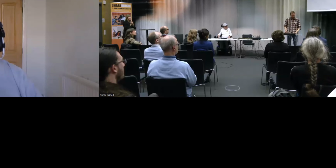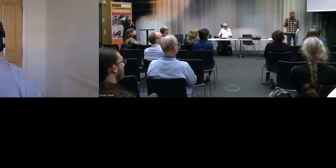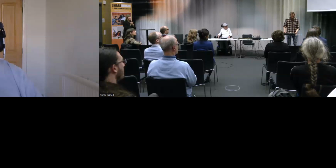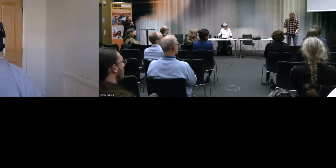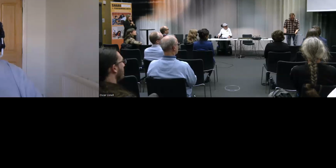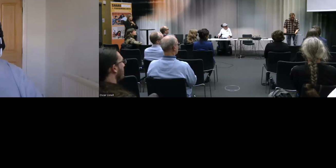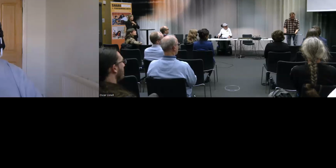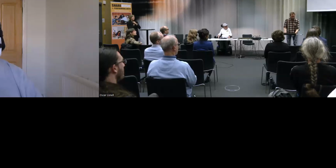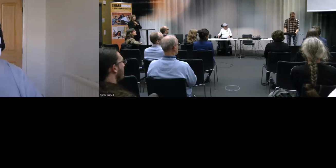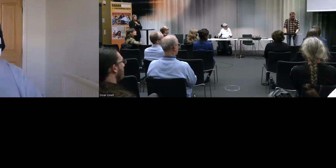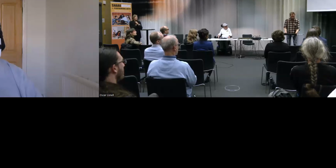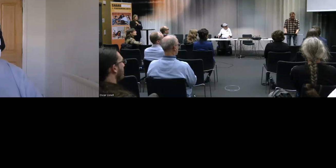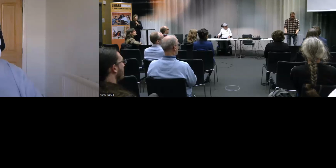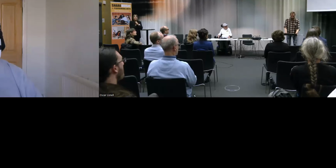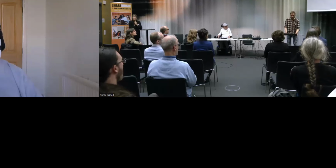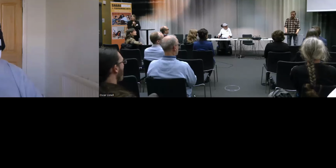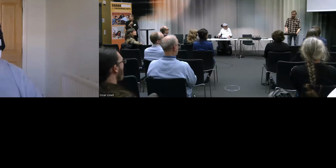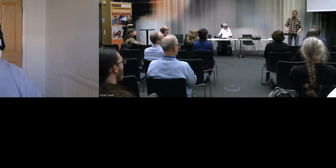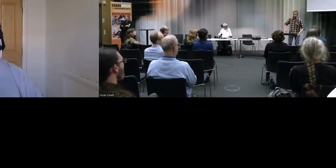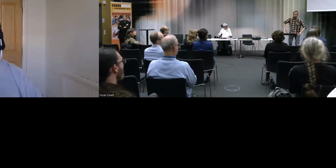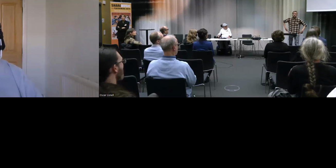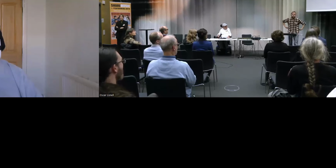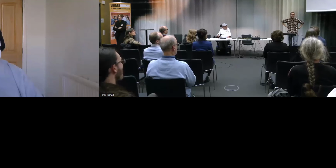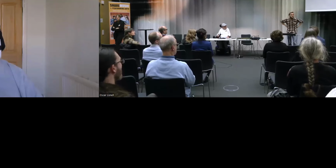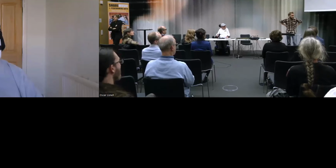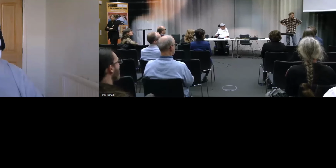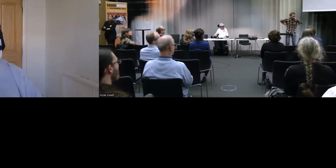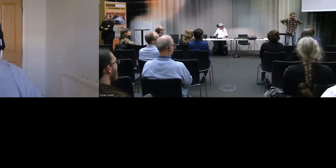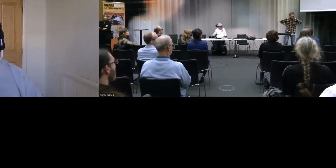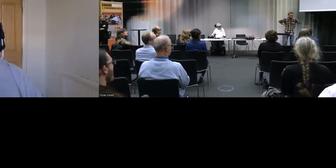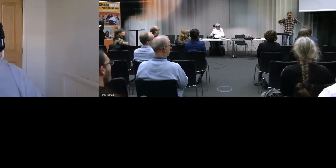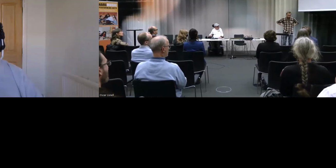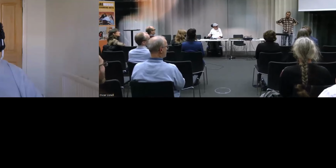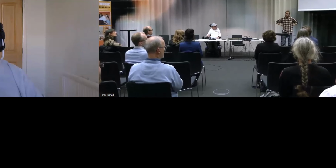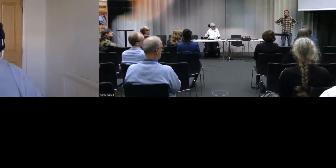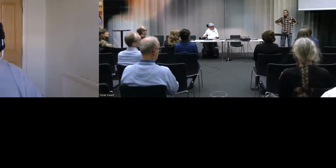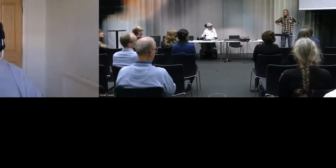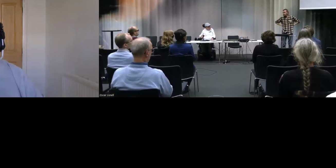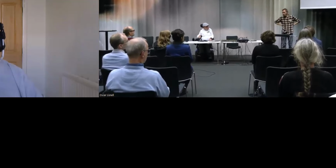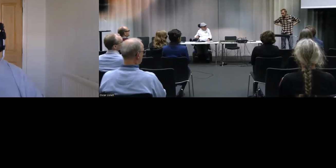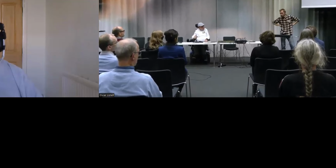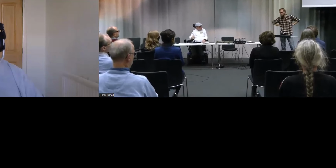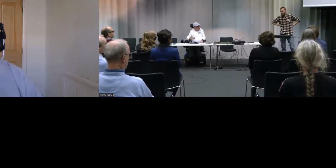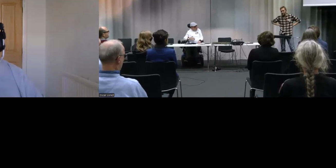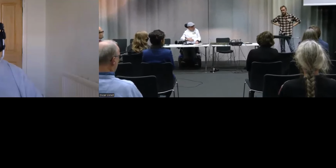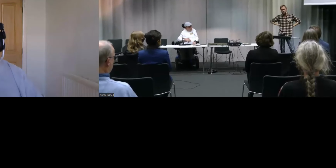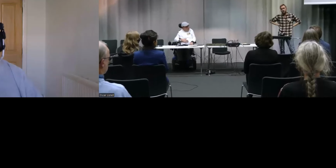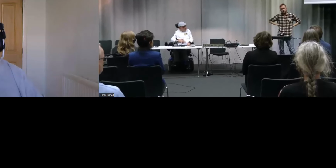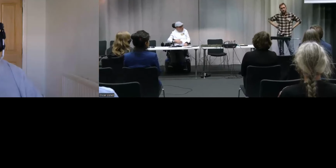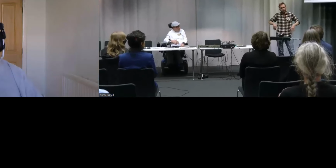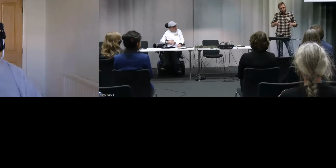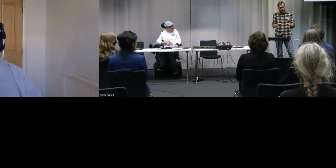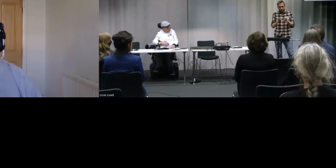we got a piece of history in front of us here, and I think it's a good thing